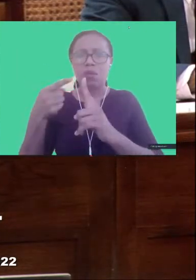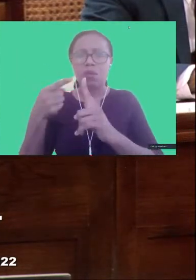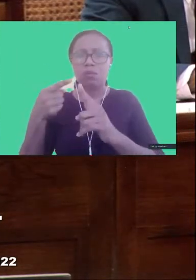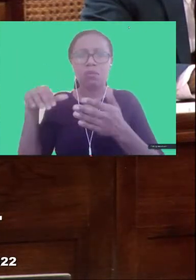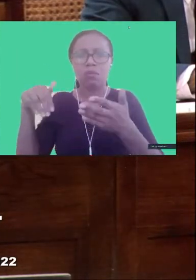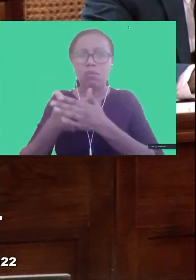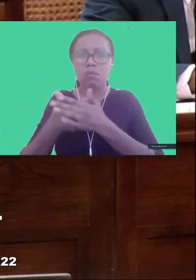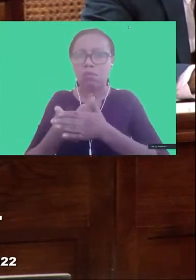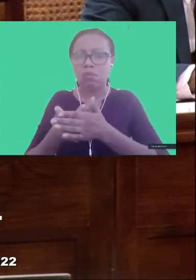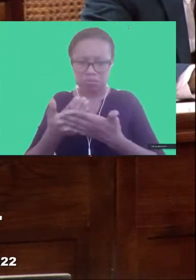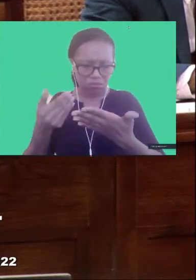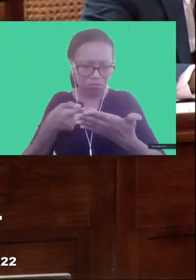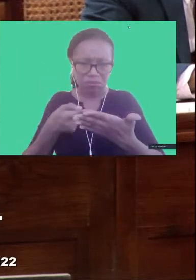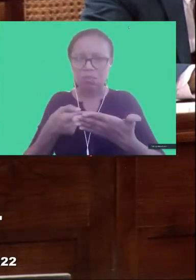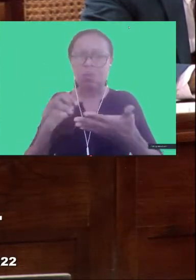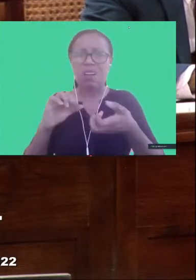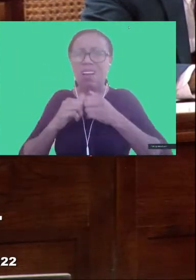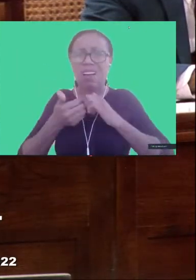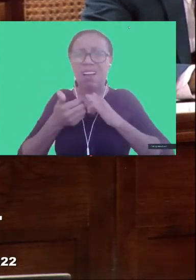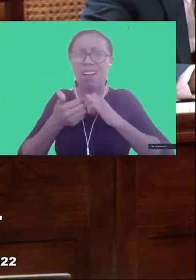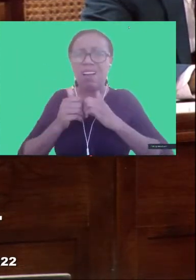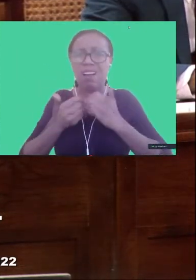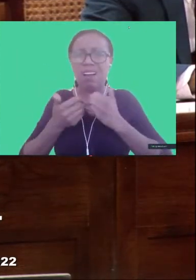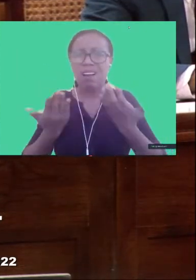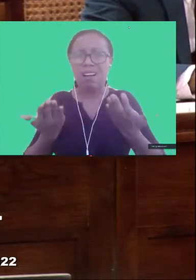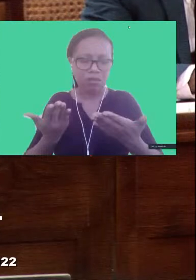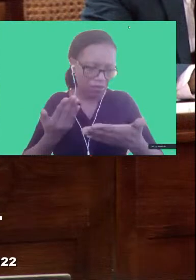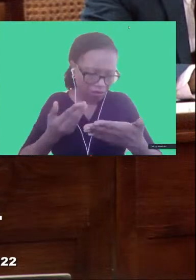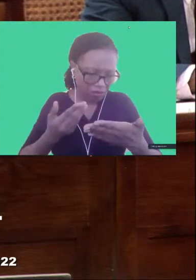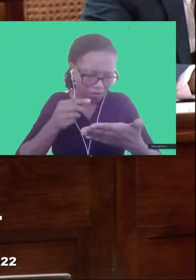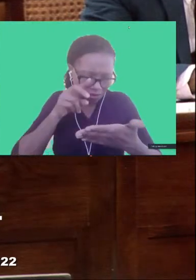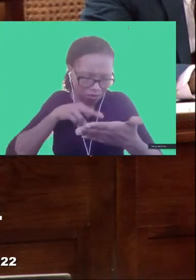0452, and it's line 226, and it's $1.5